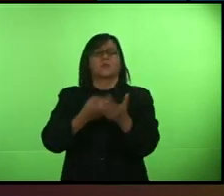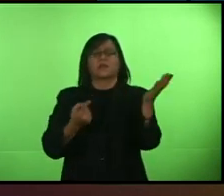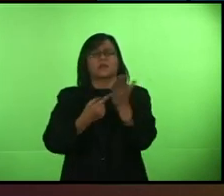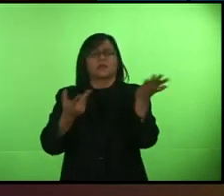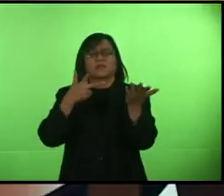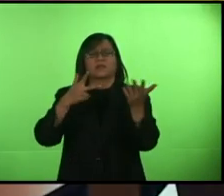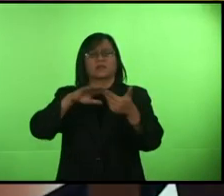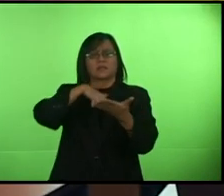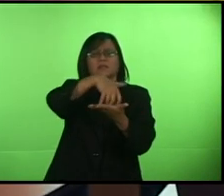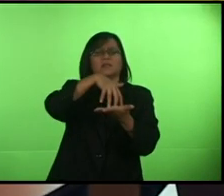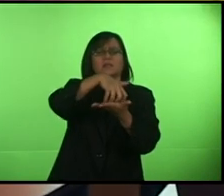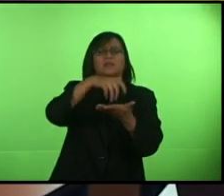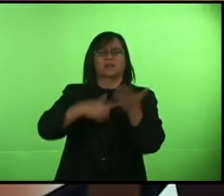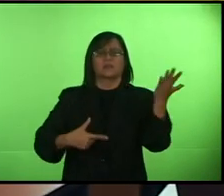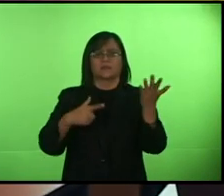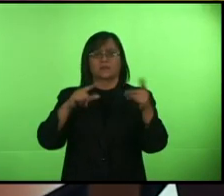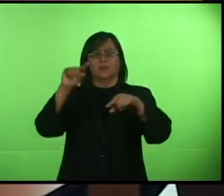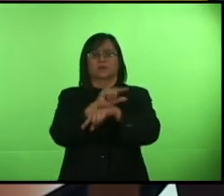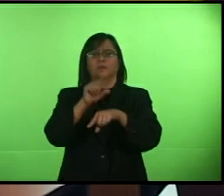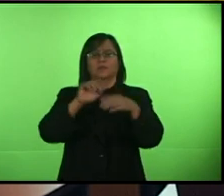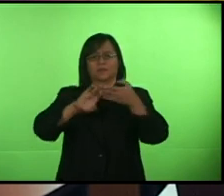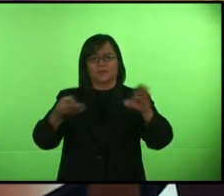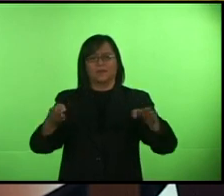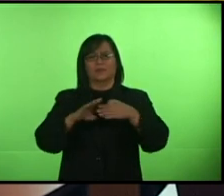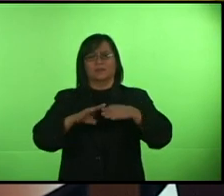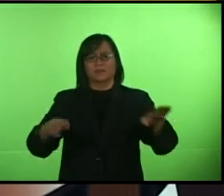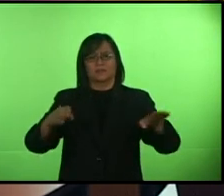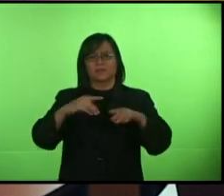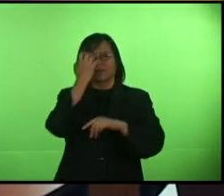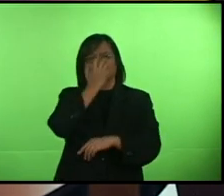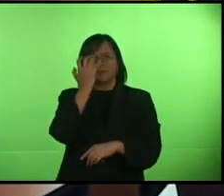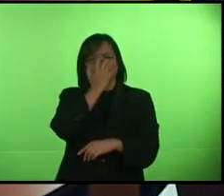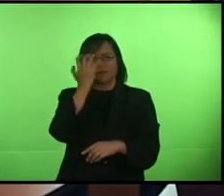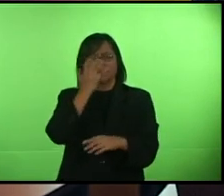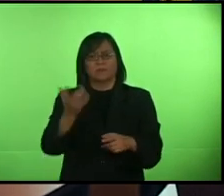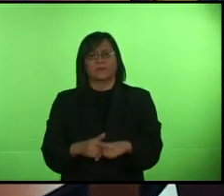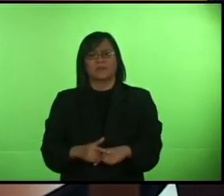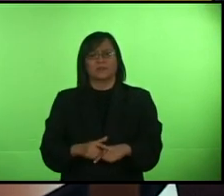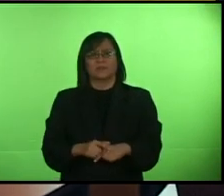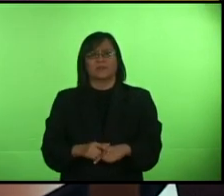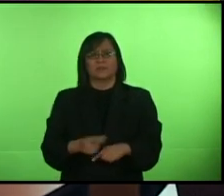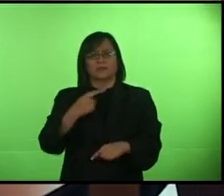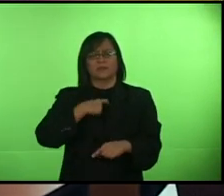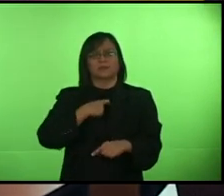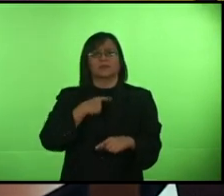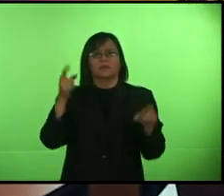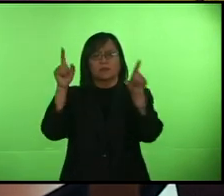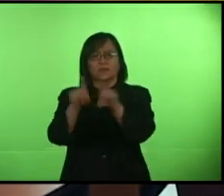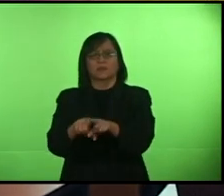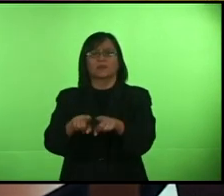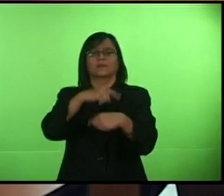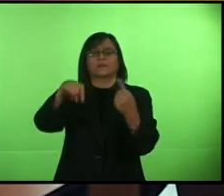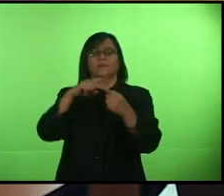one is confusing language. Confusing language here is when the students tend to use